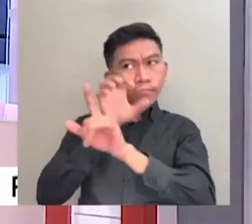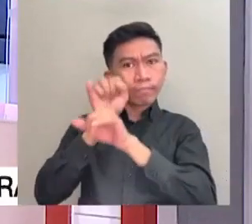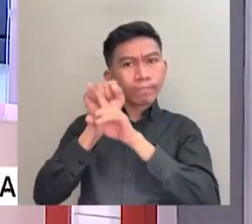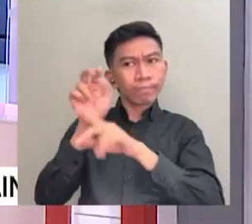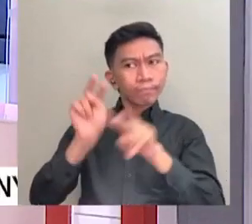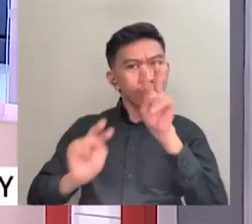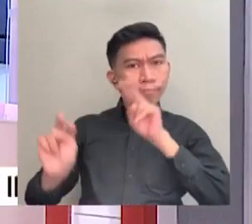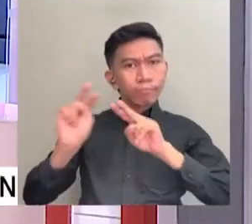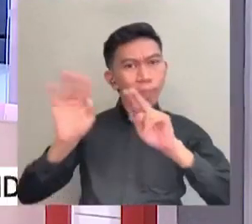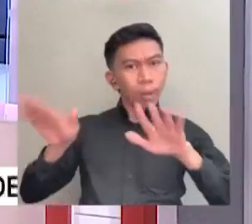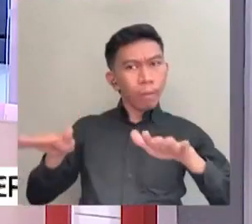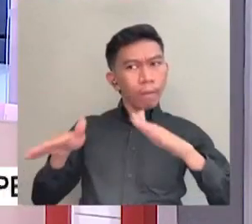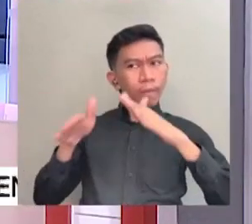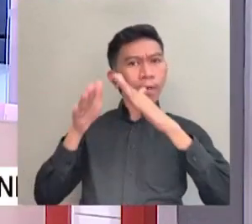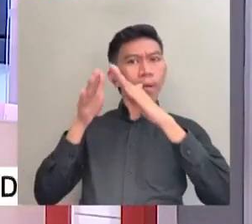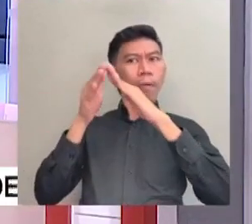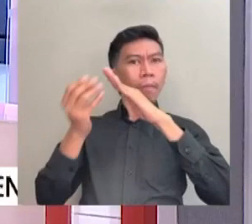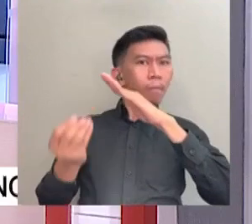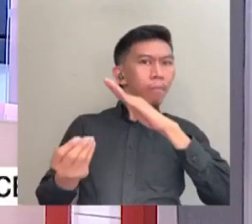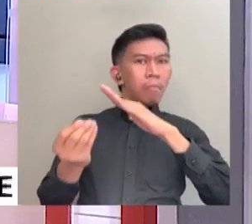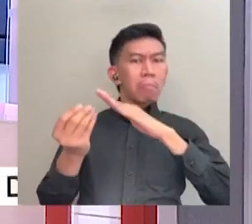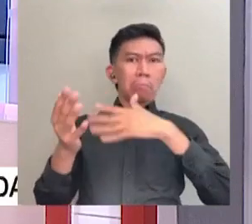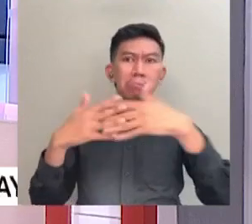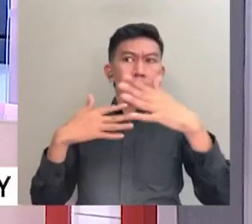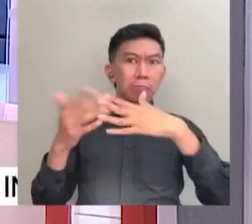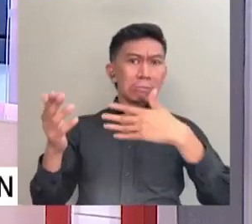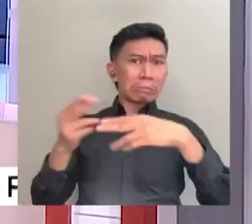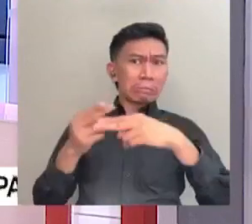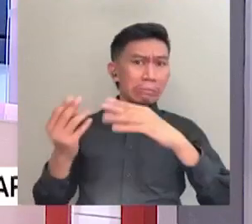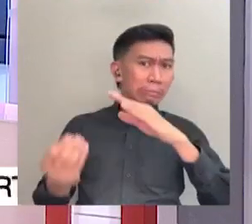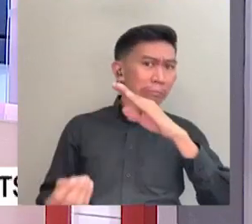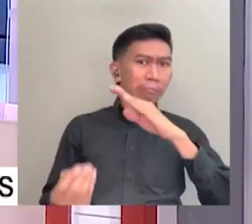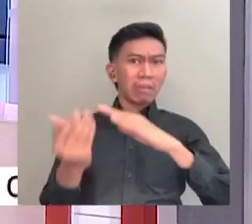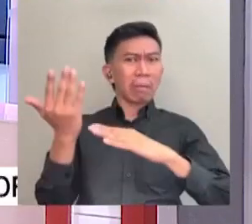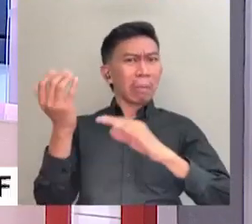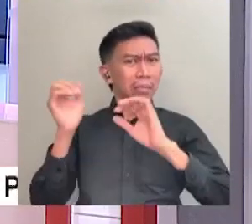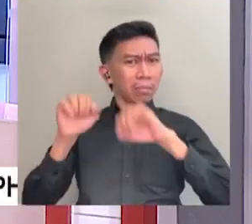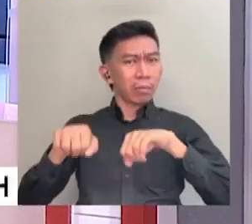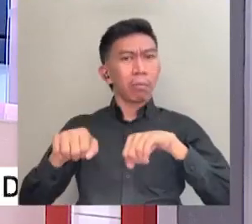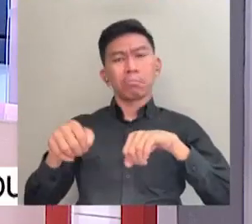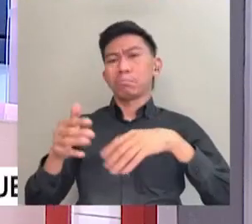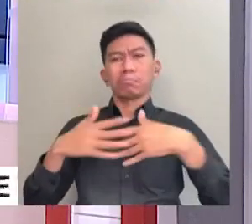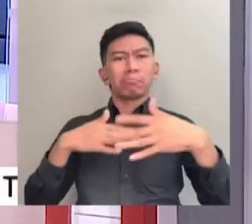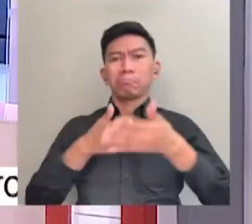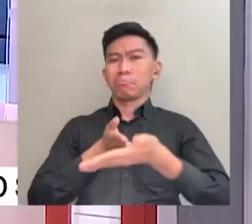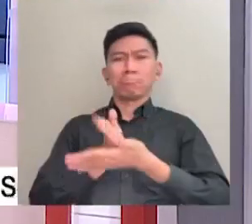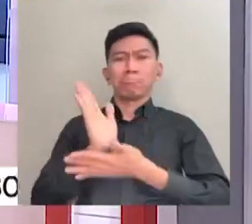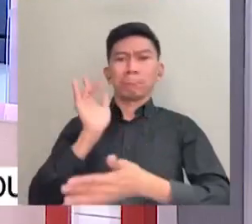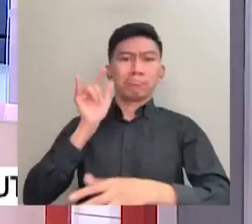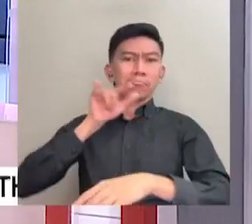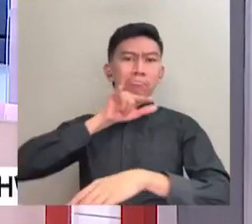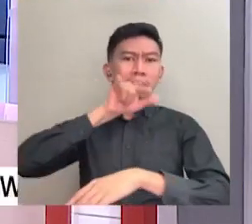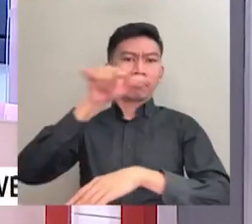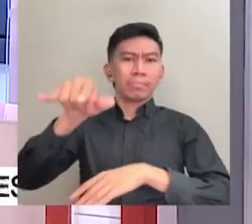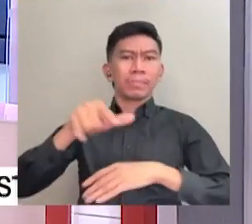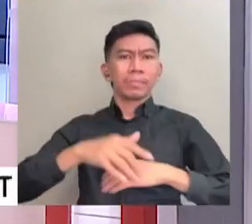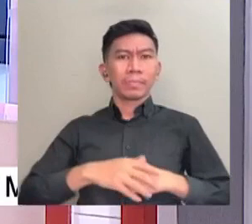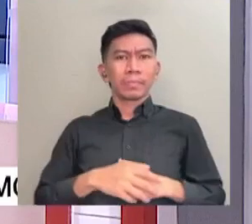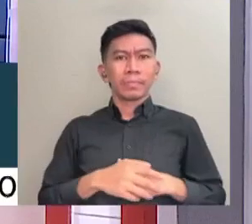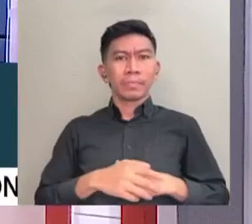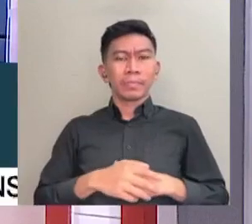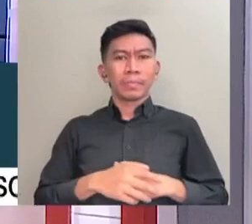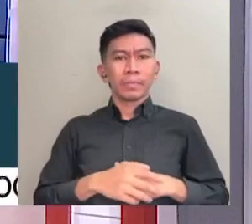possible eruption. Our correspondent Irene Perol joins us with that story. Good afternoon, Irene. Thanks a lot for your updates. What can you tell us so